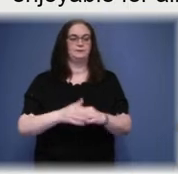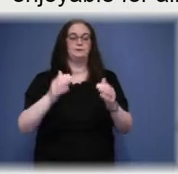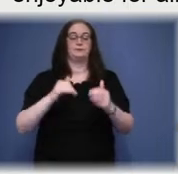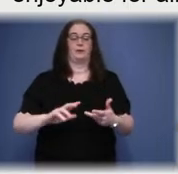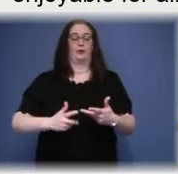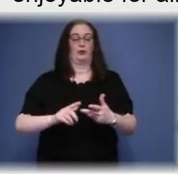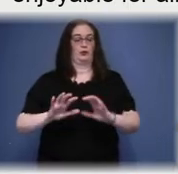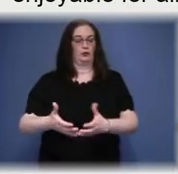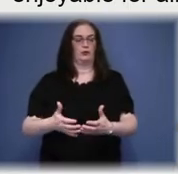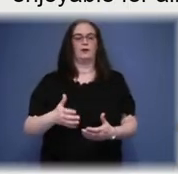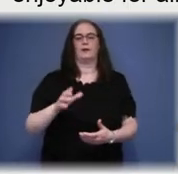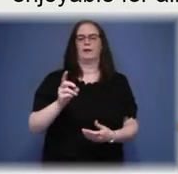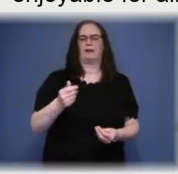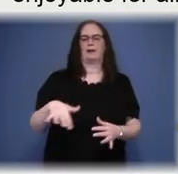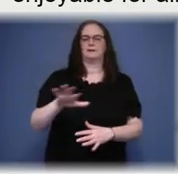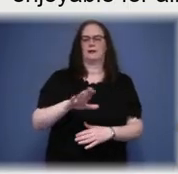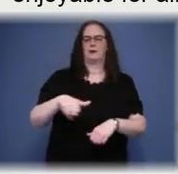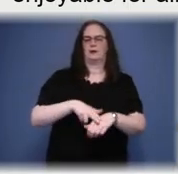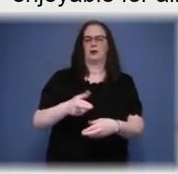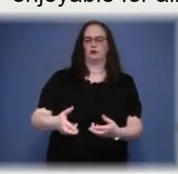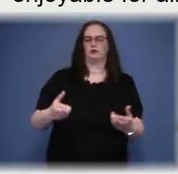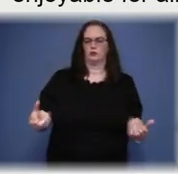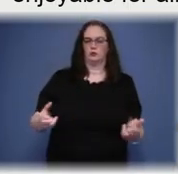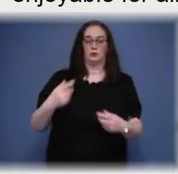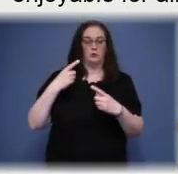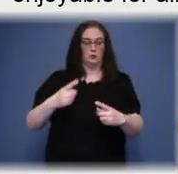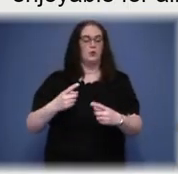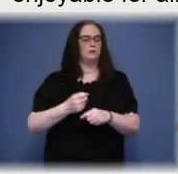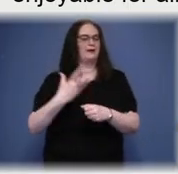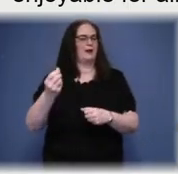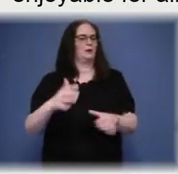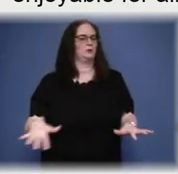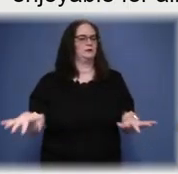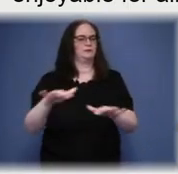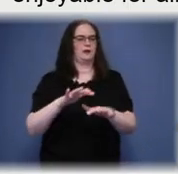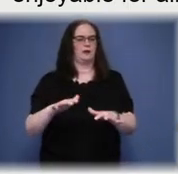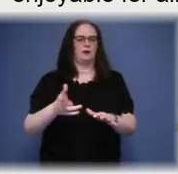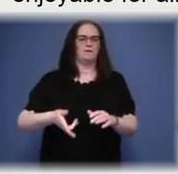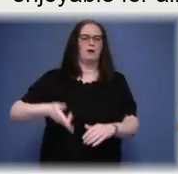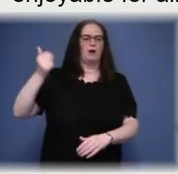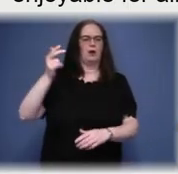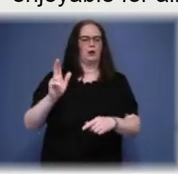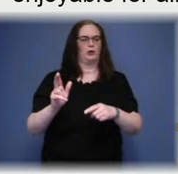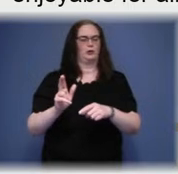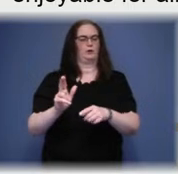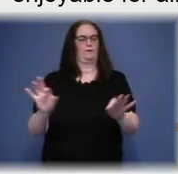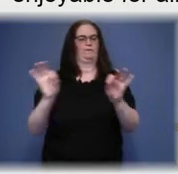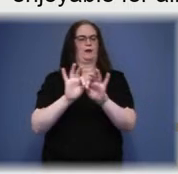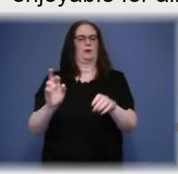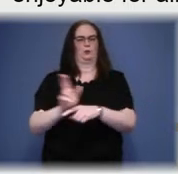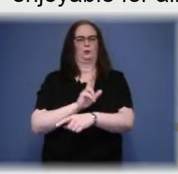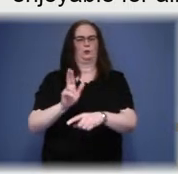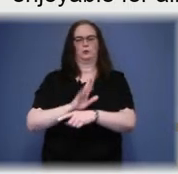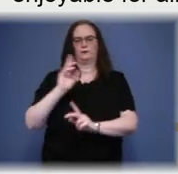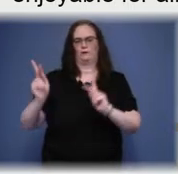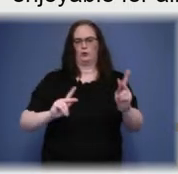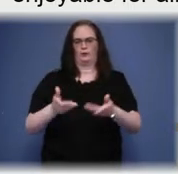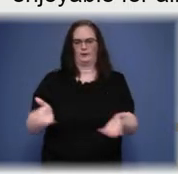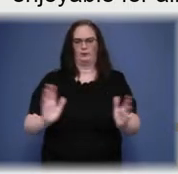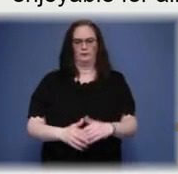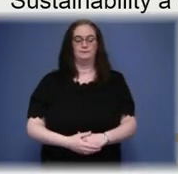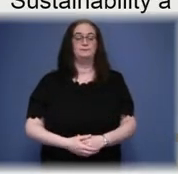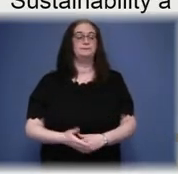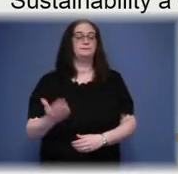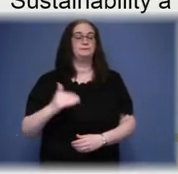sector is landscapes and natural resources, with a goal to make outdoor spaces have a high use, value use for people.